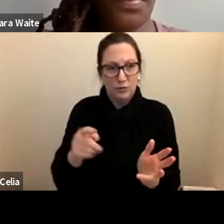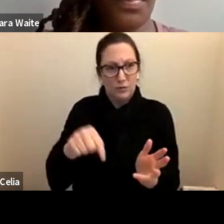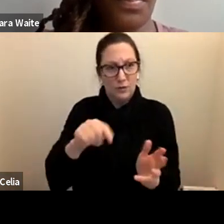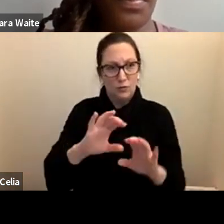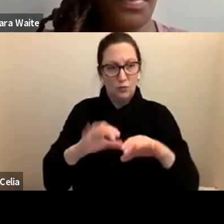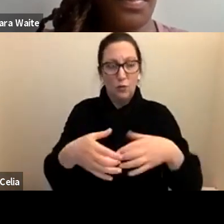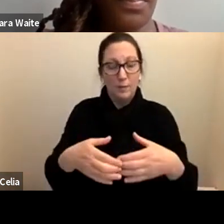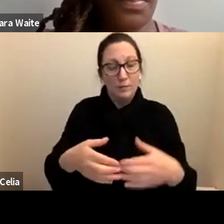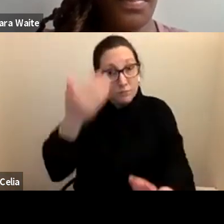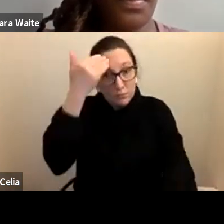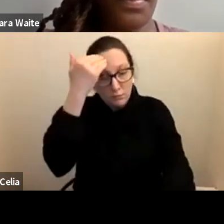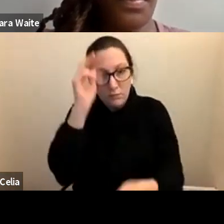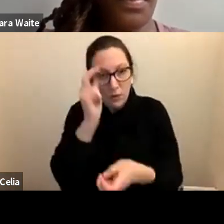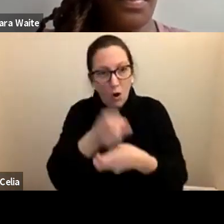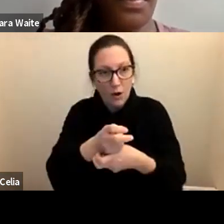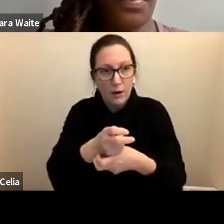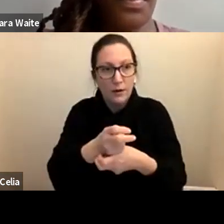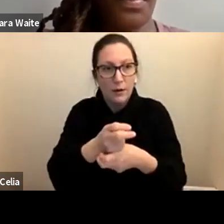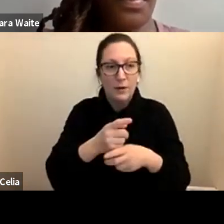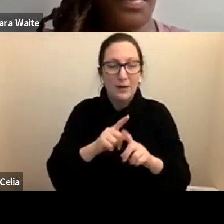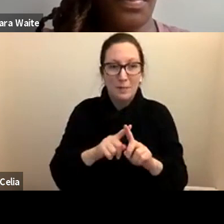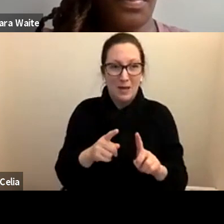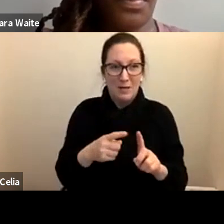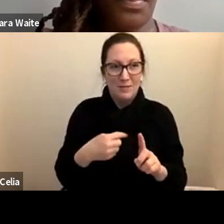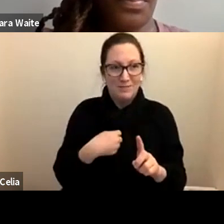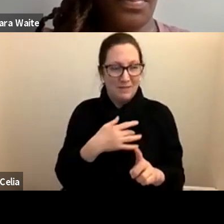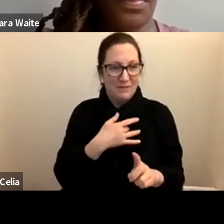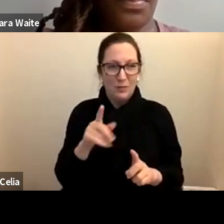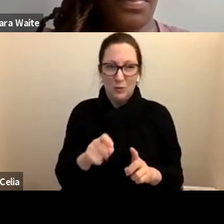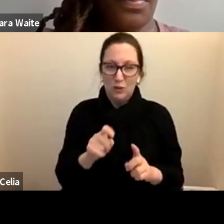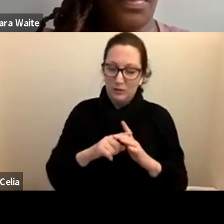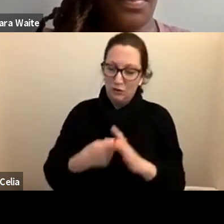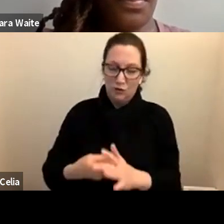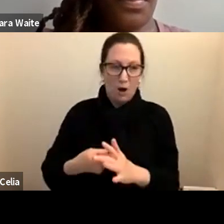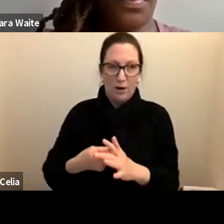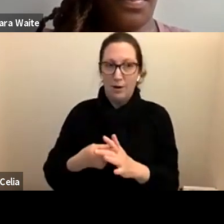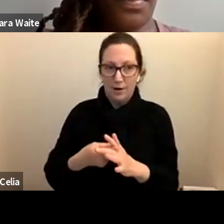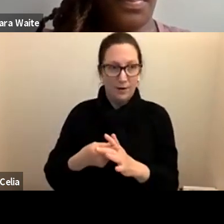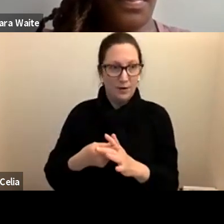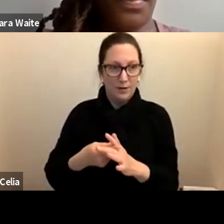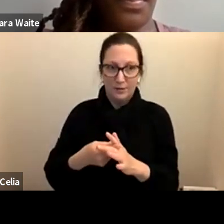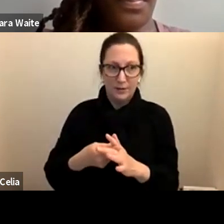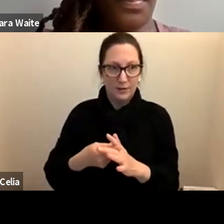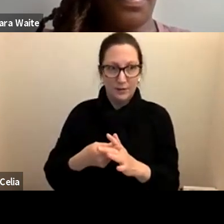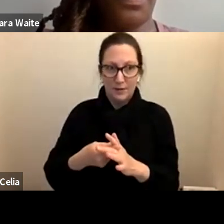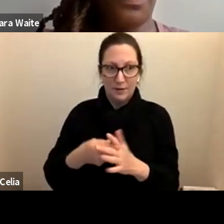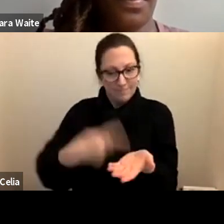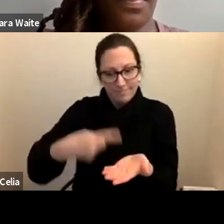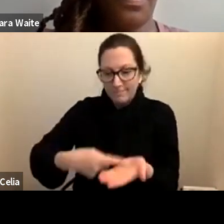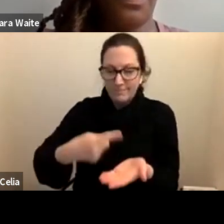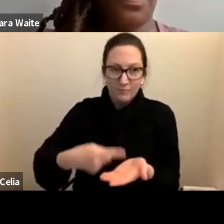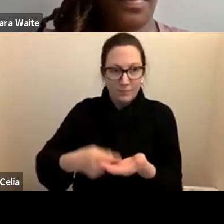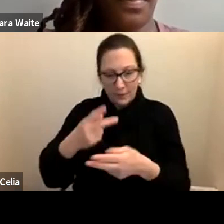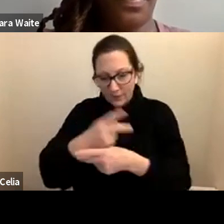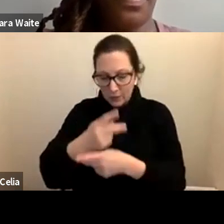difficult, to lean into this portion, because up to this point, we've been listening for the most part.